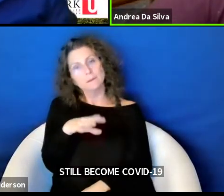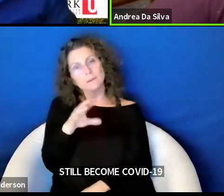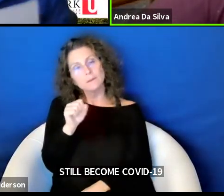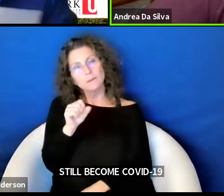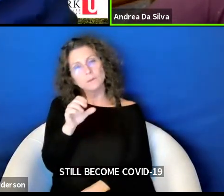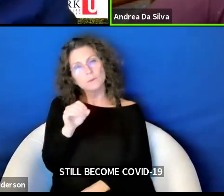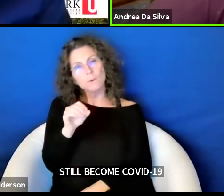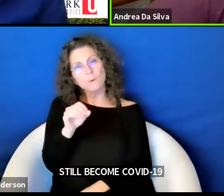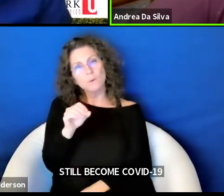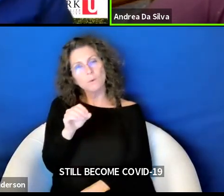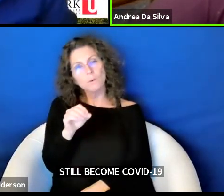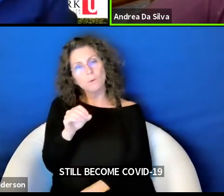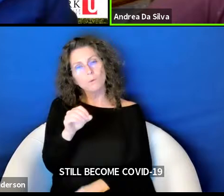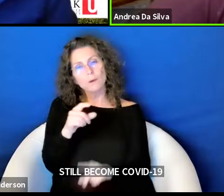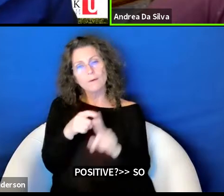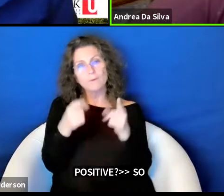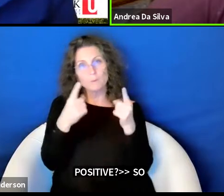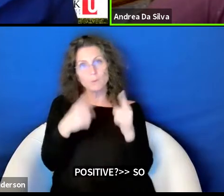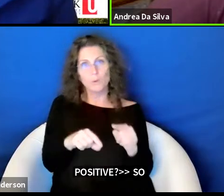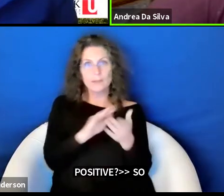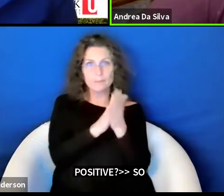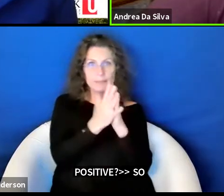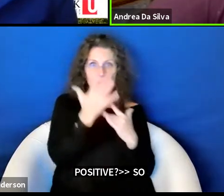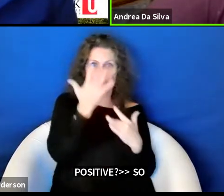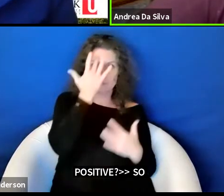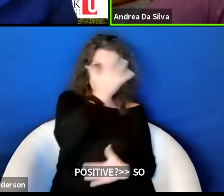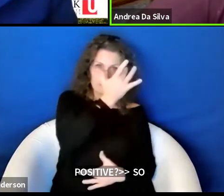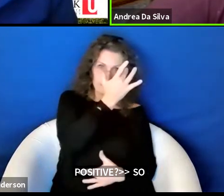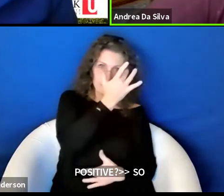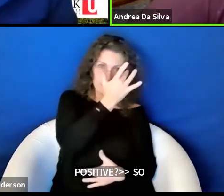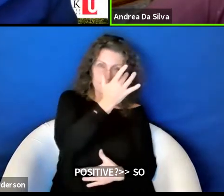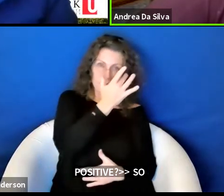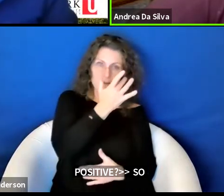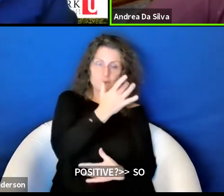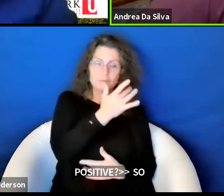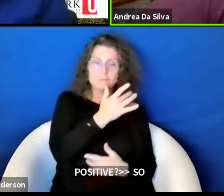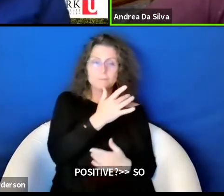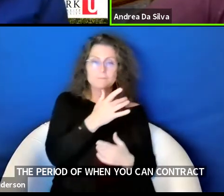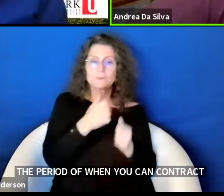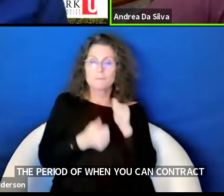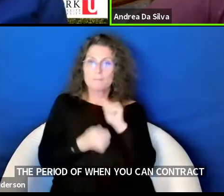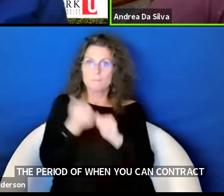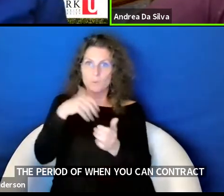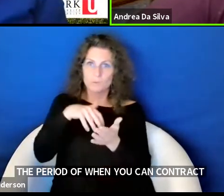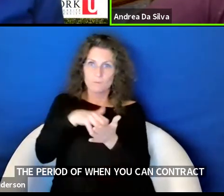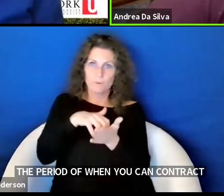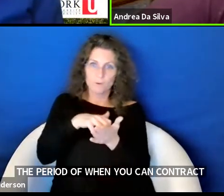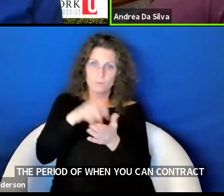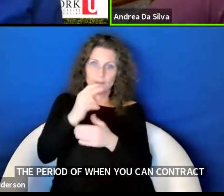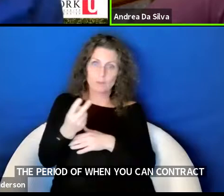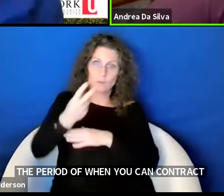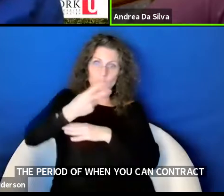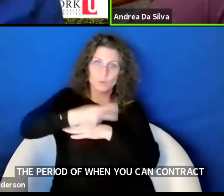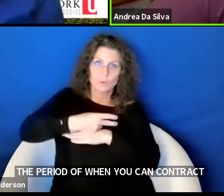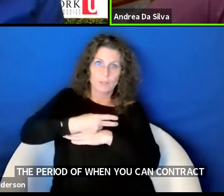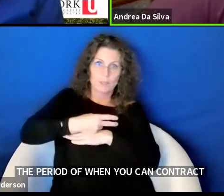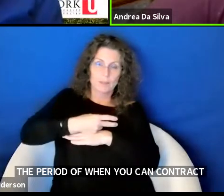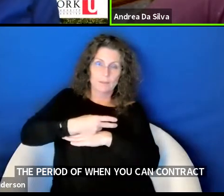when you can contract the virus is you're most vulnerable the 2 days before